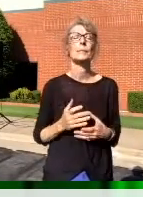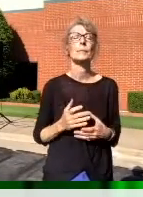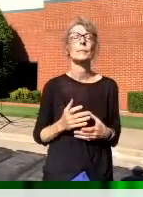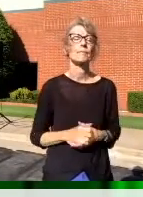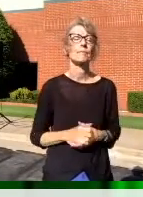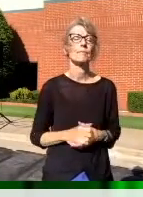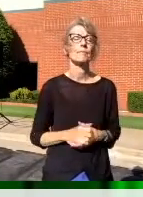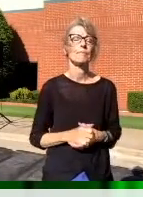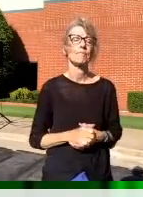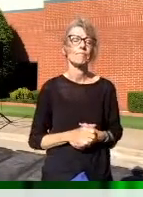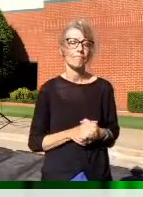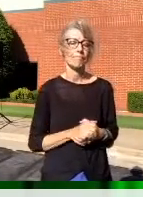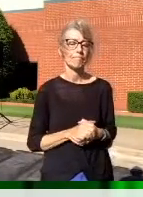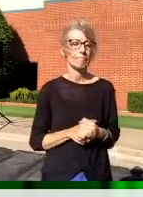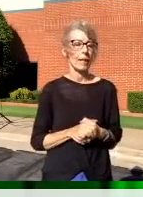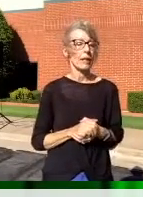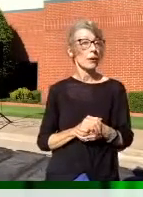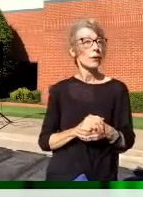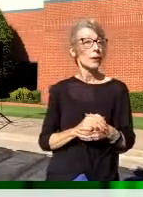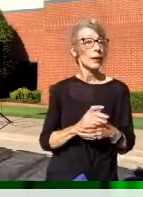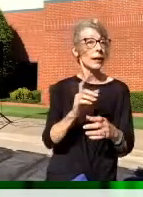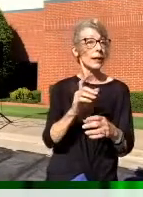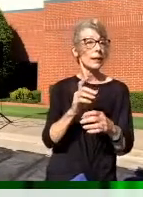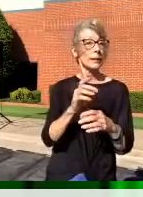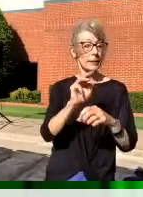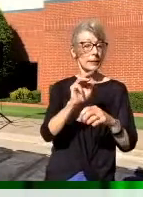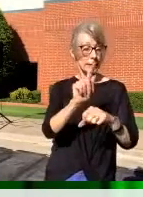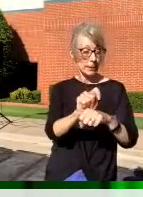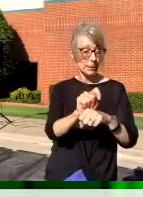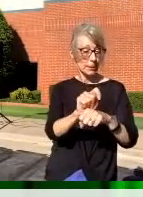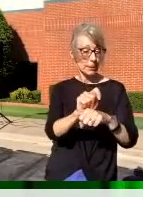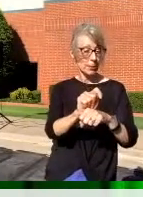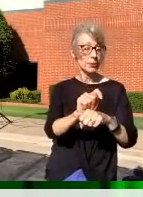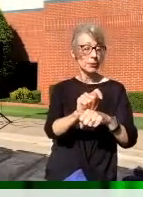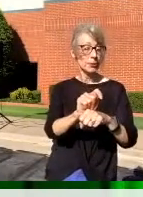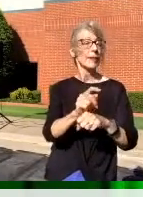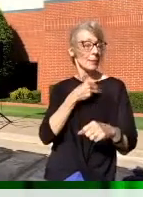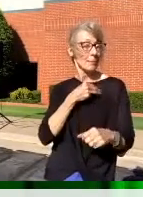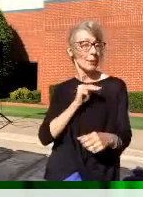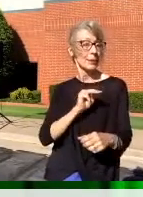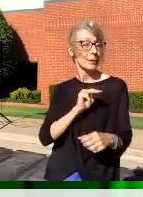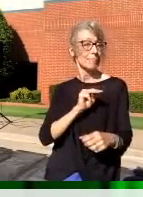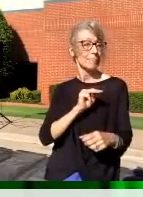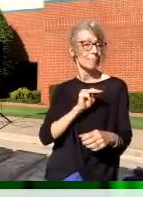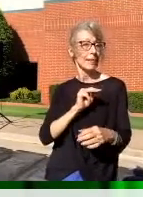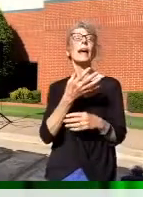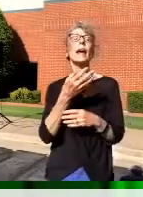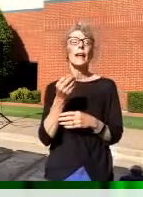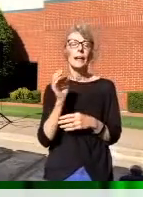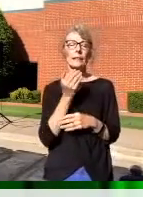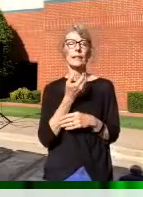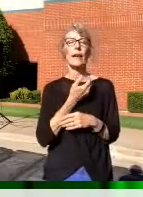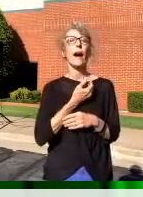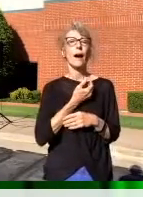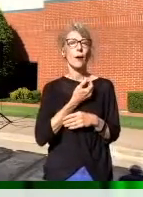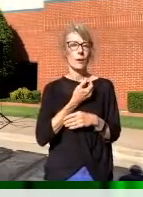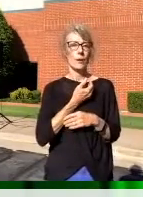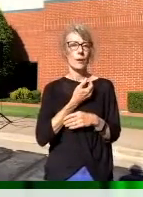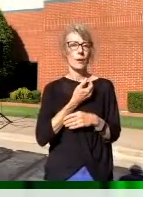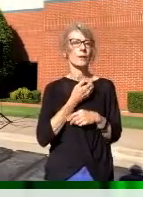of the temple. I also think it's the mission of the church. But here's the big difference between the mission of the temple and the mission of the church. The temple was